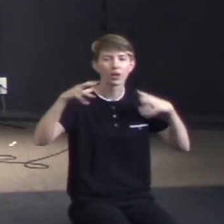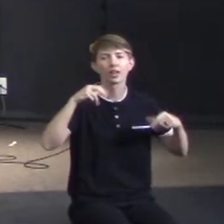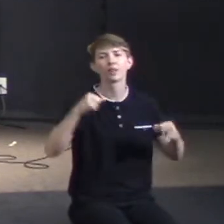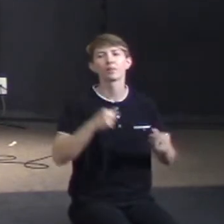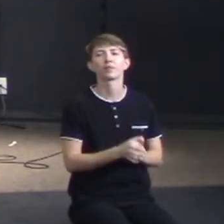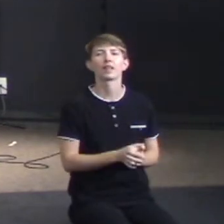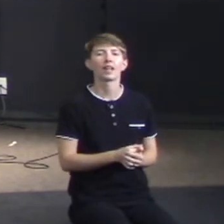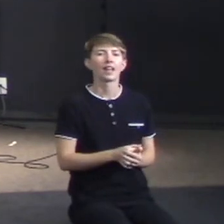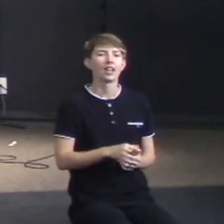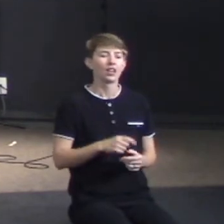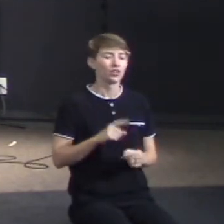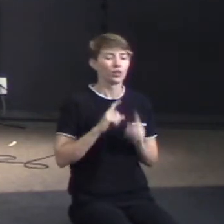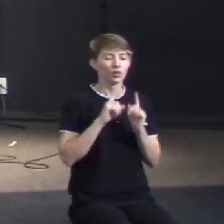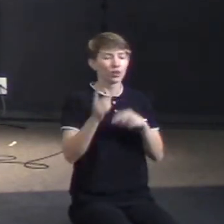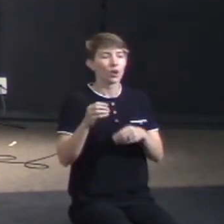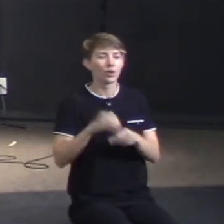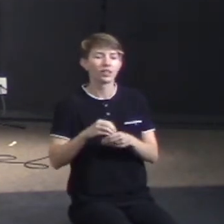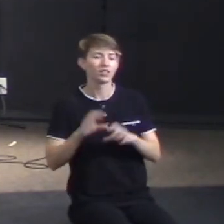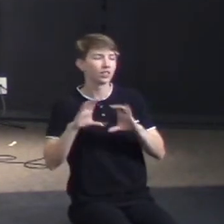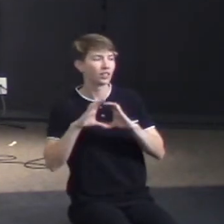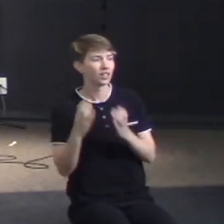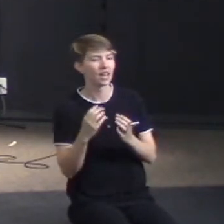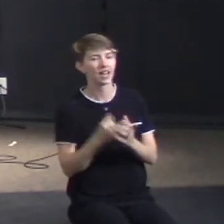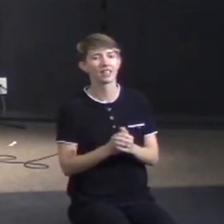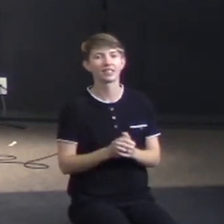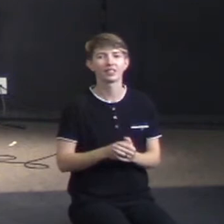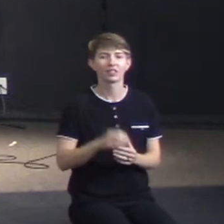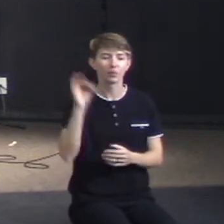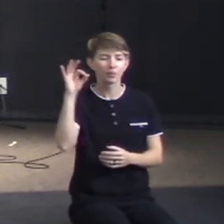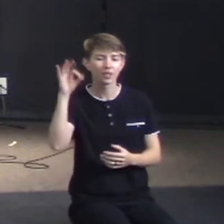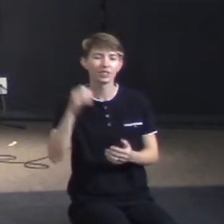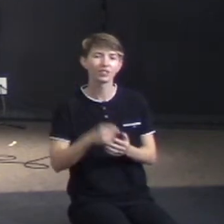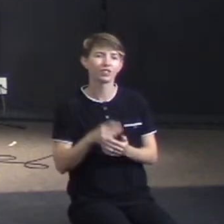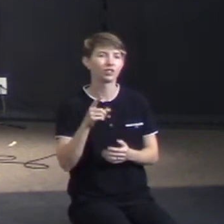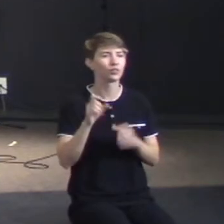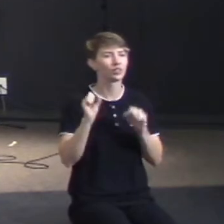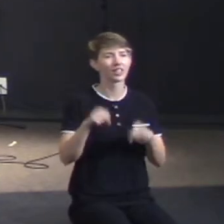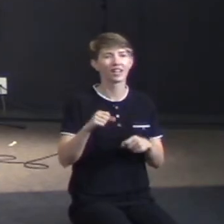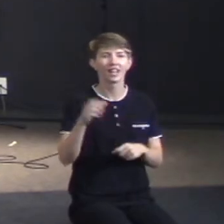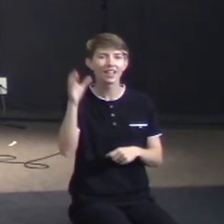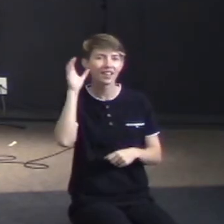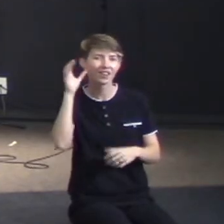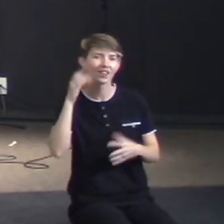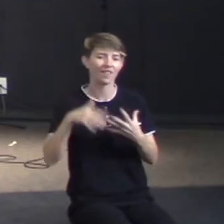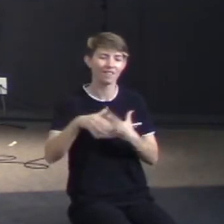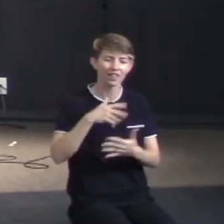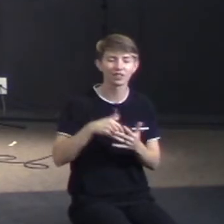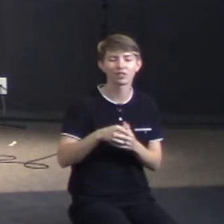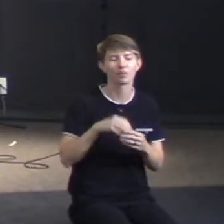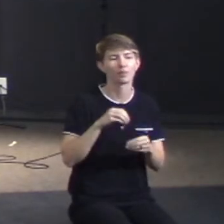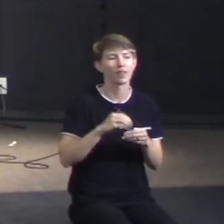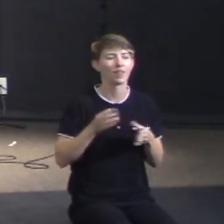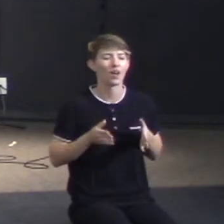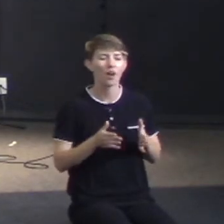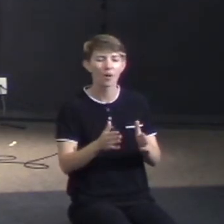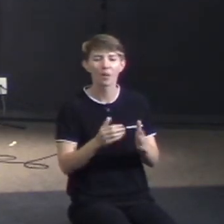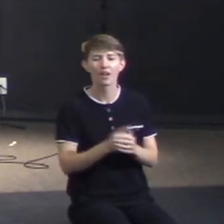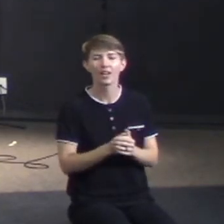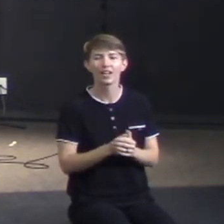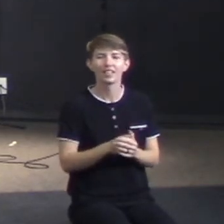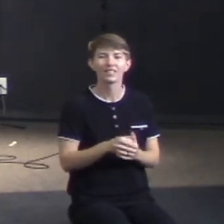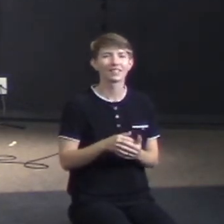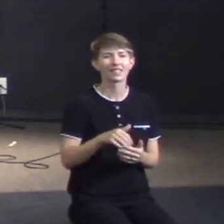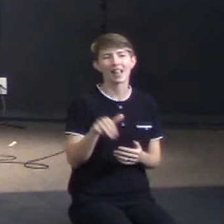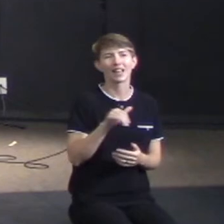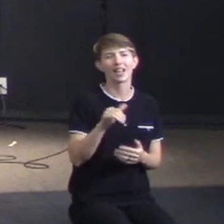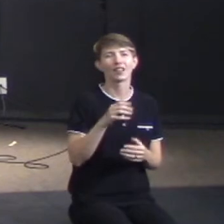you go into your class to try to preach, you could hear the fellowship in the hallway, just like in the good old days when people sort of showed up to